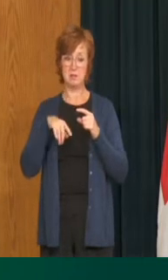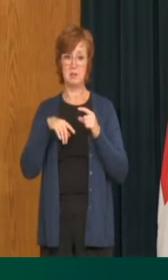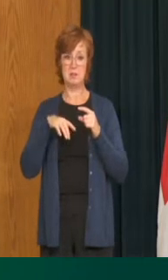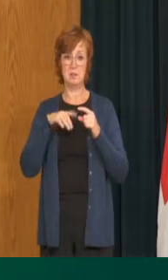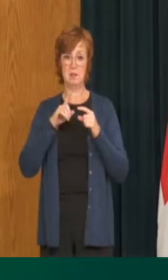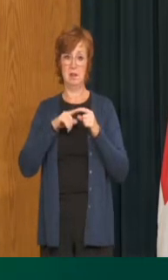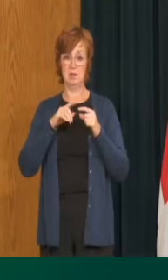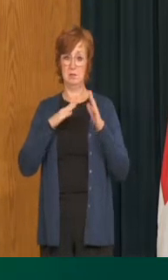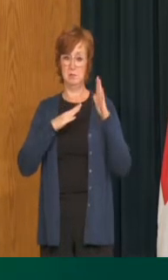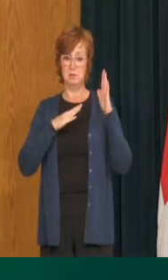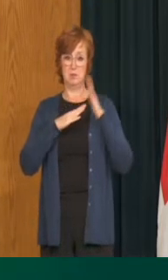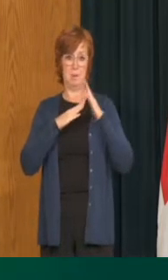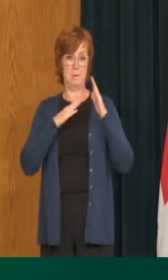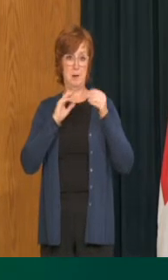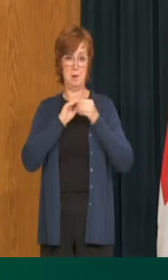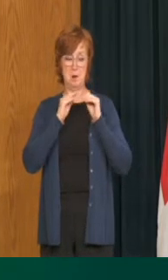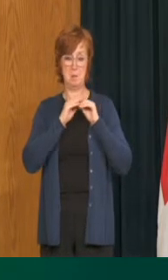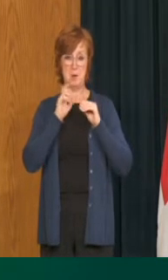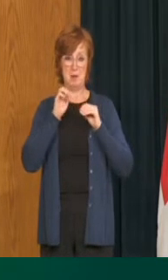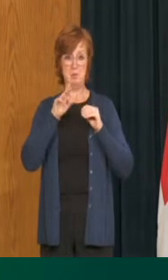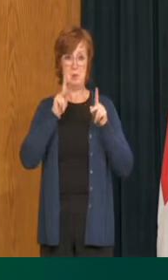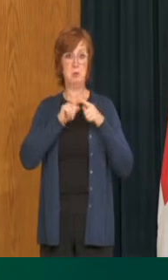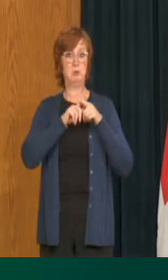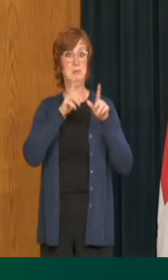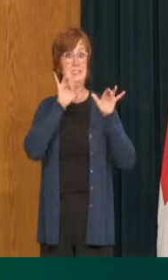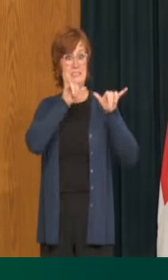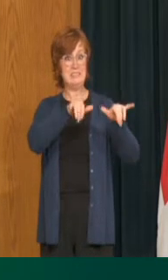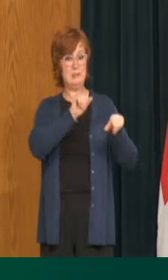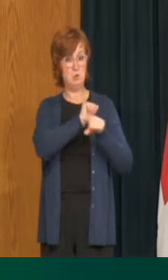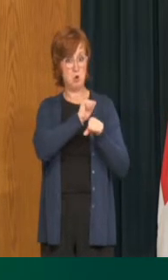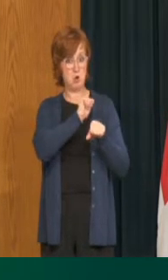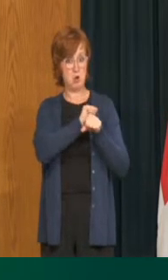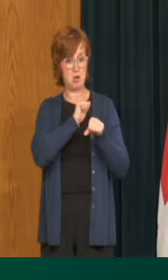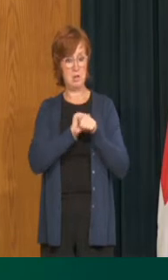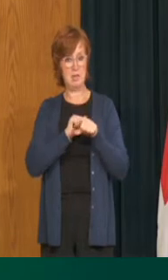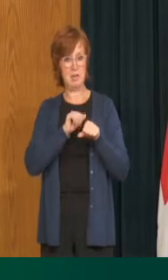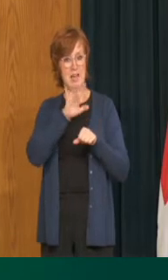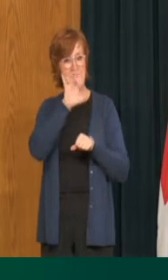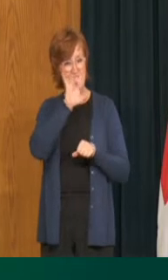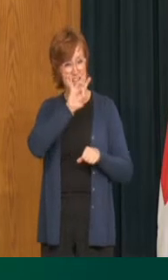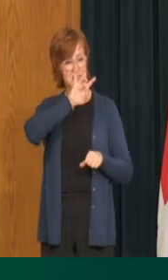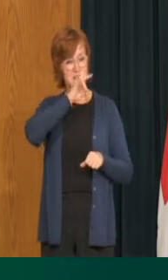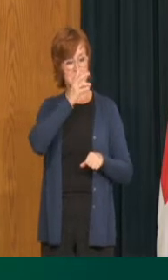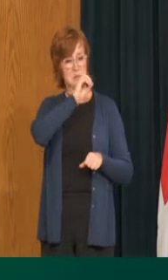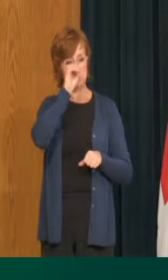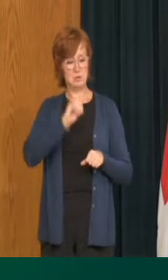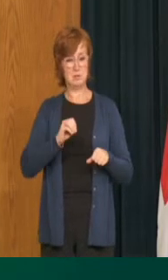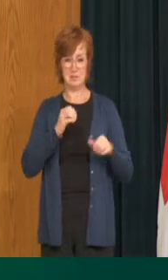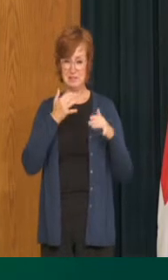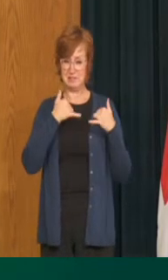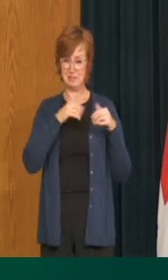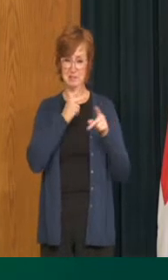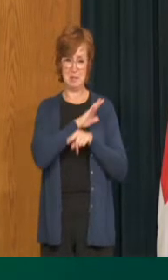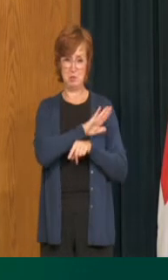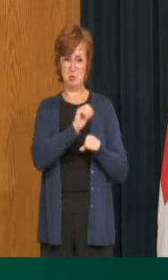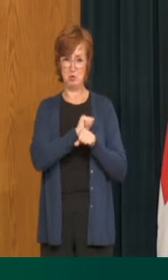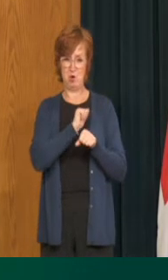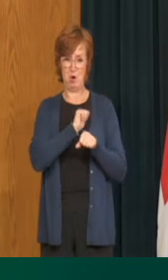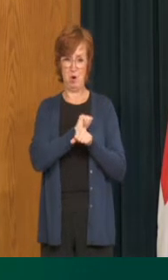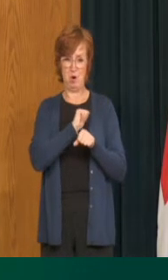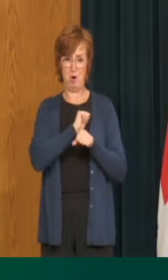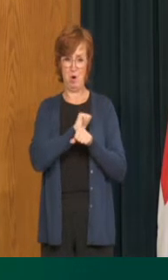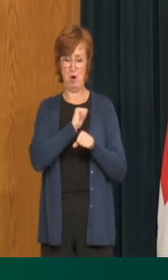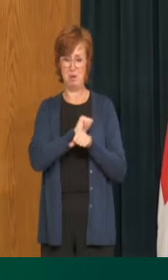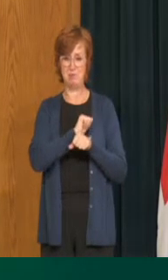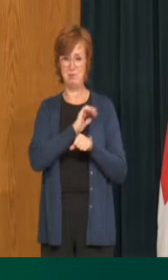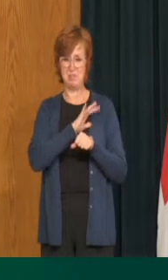the largest number of people to remain at work throughout our response to the COVID-19 pandemic. 87% of the people in the province were able to remain